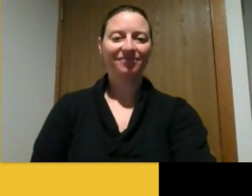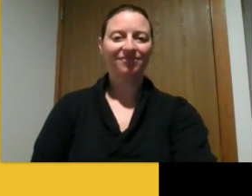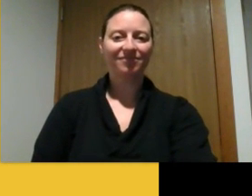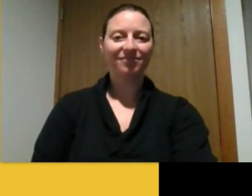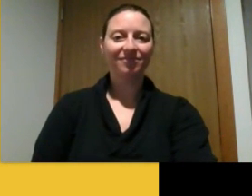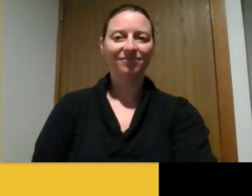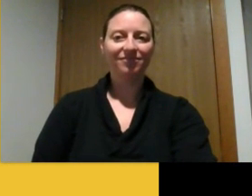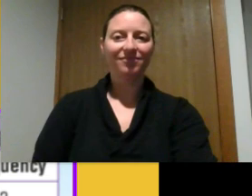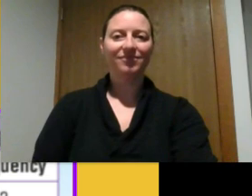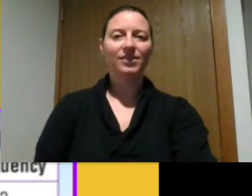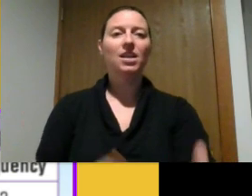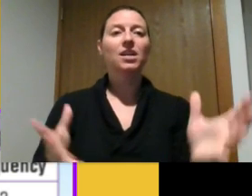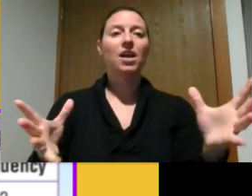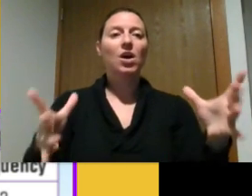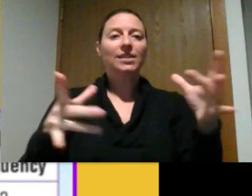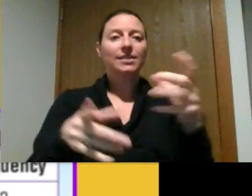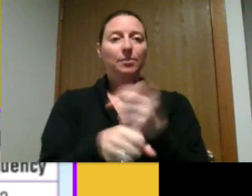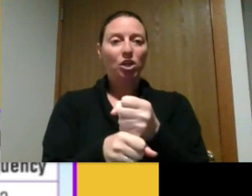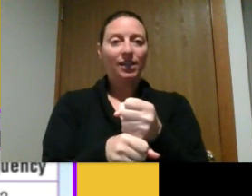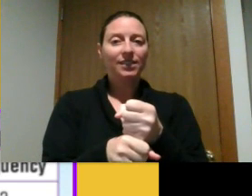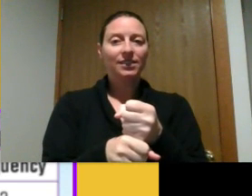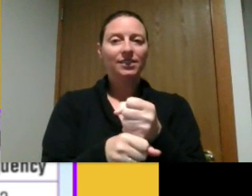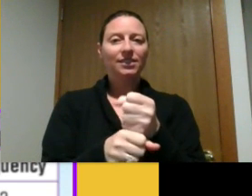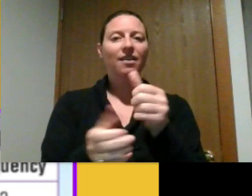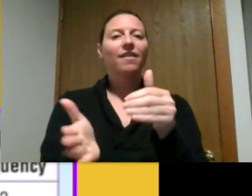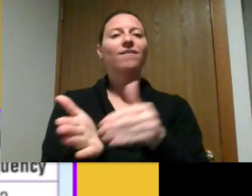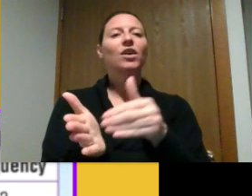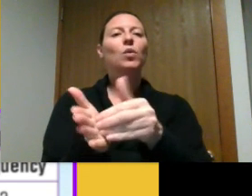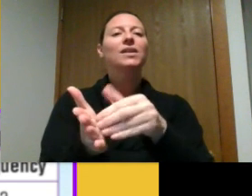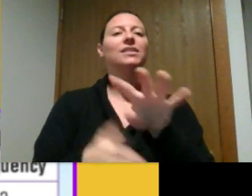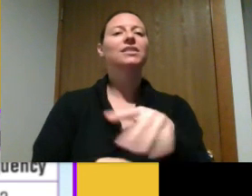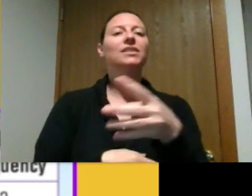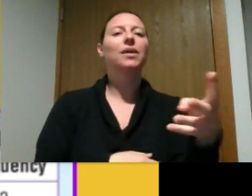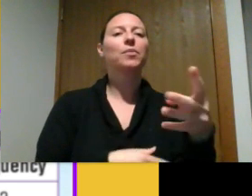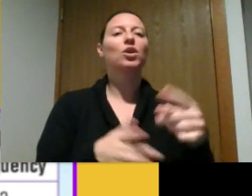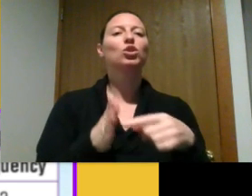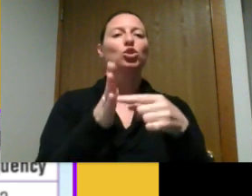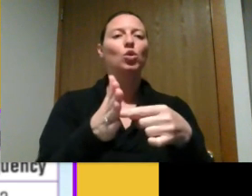Here is our summary. The frequency table shows